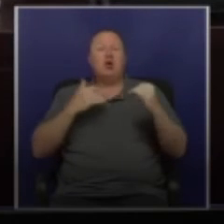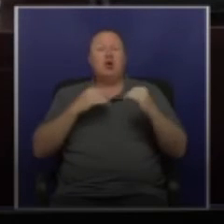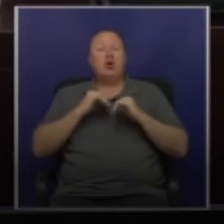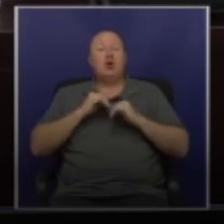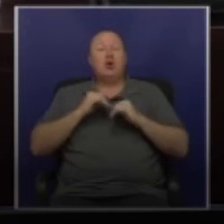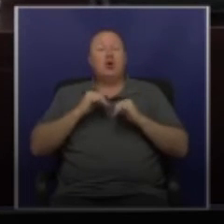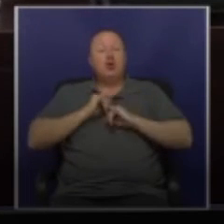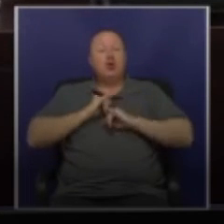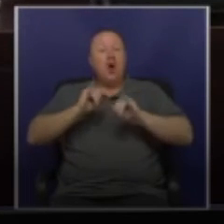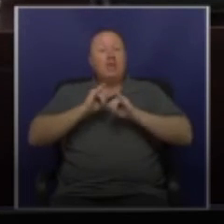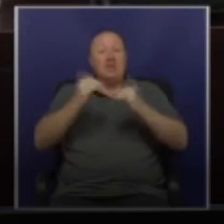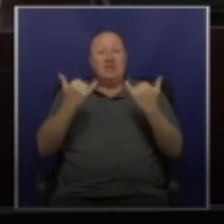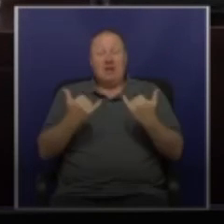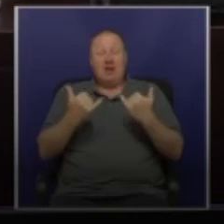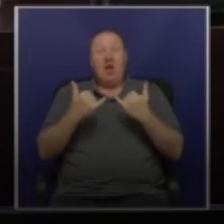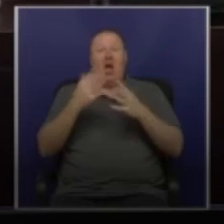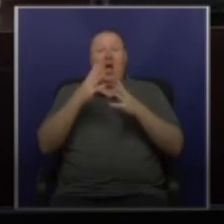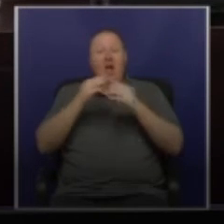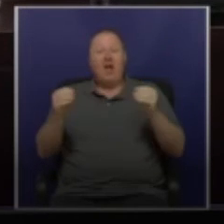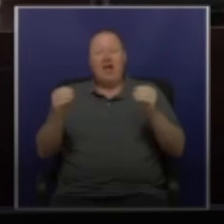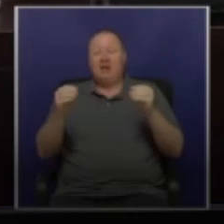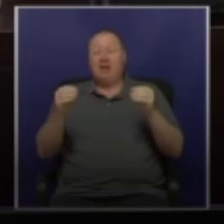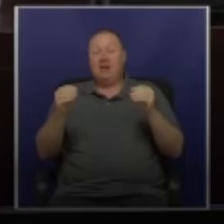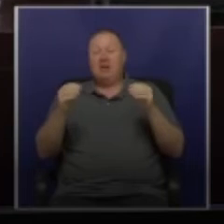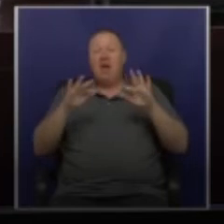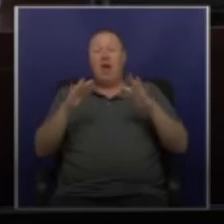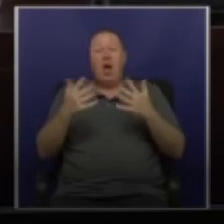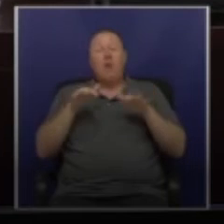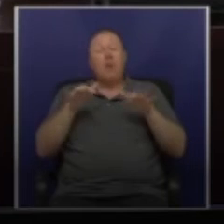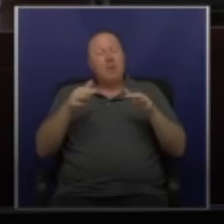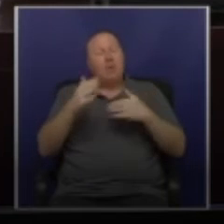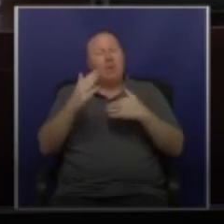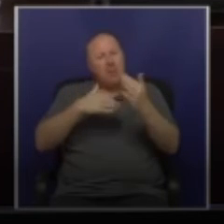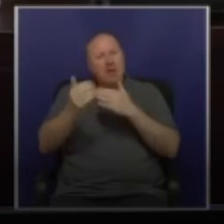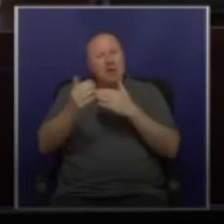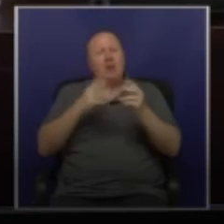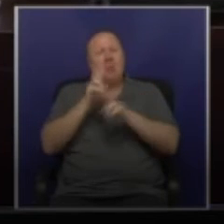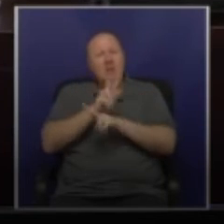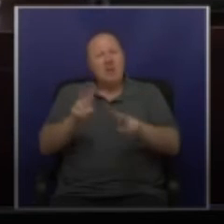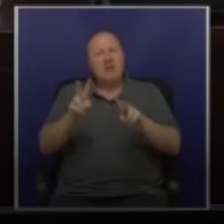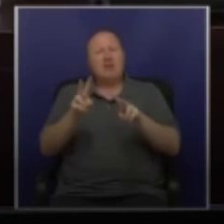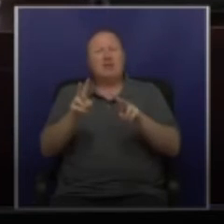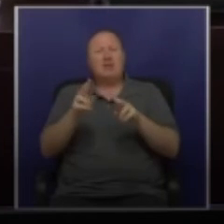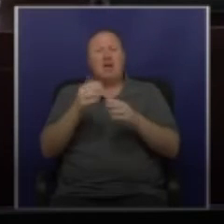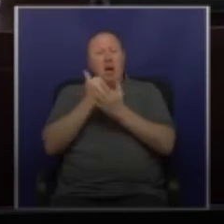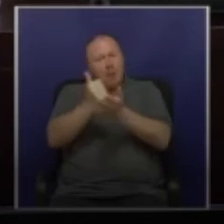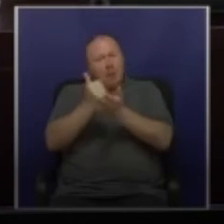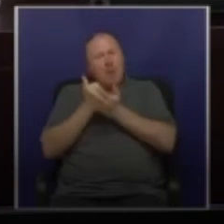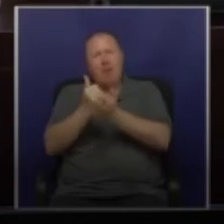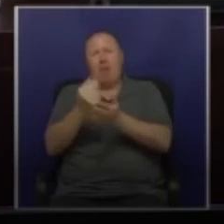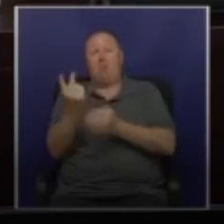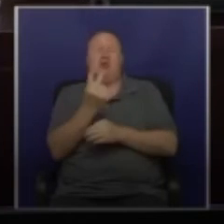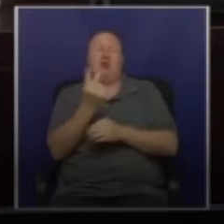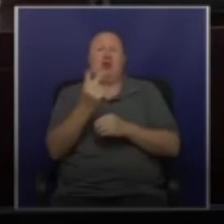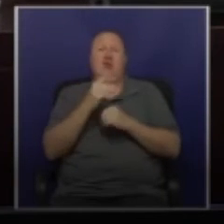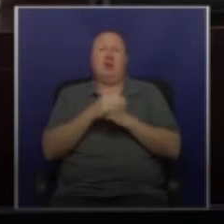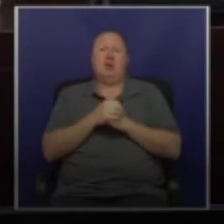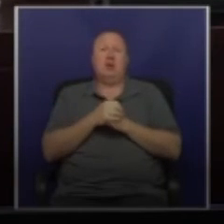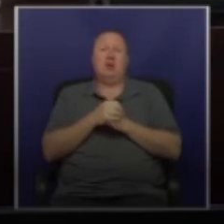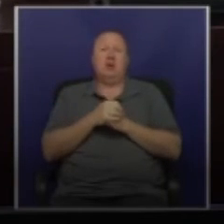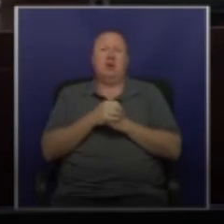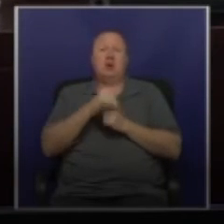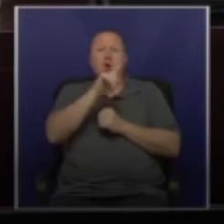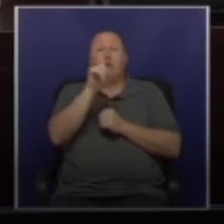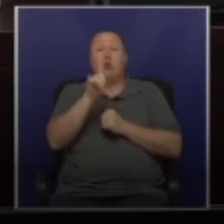brought to an end by those driven by peace building, reconciliation, and possibility. The question that all of us in this